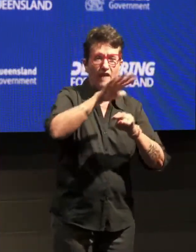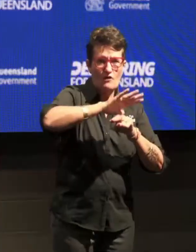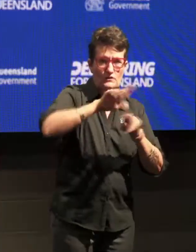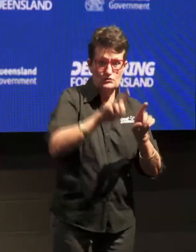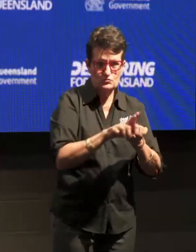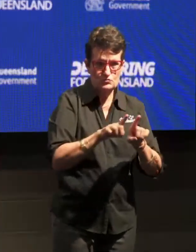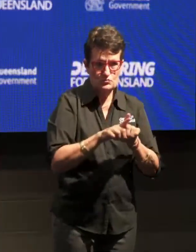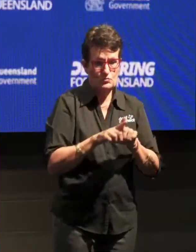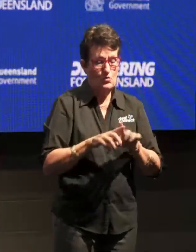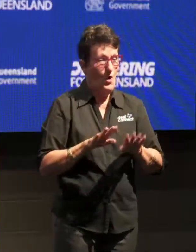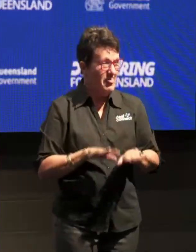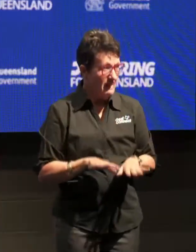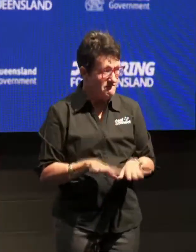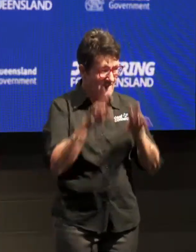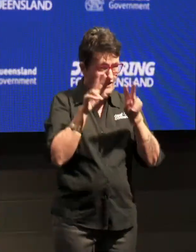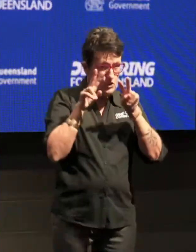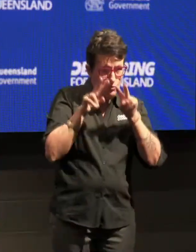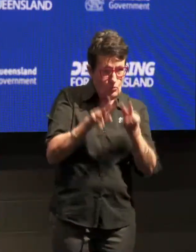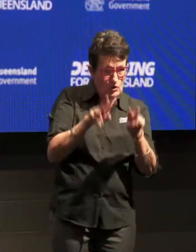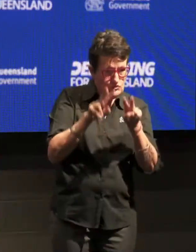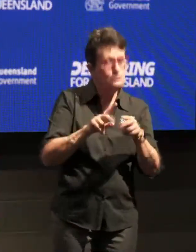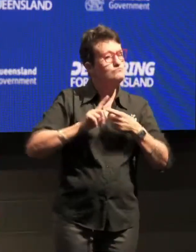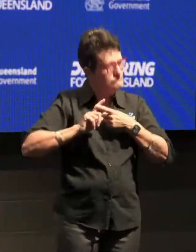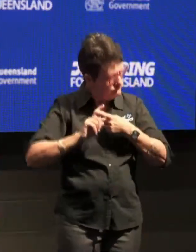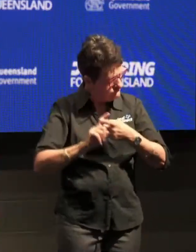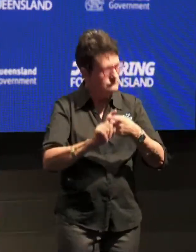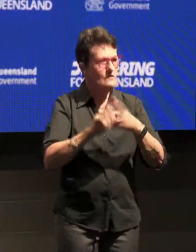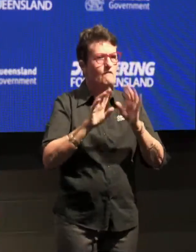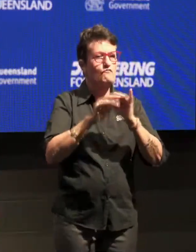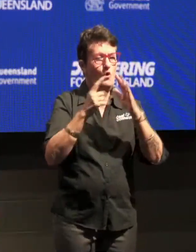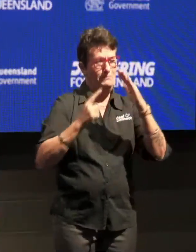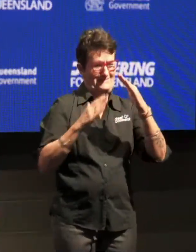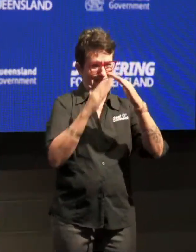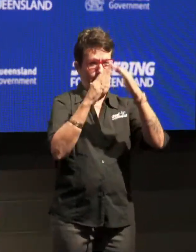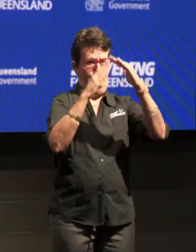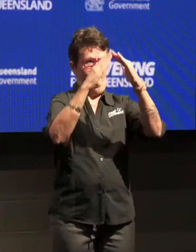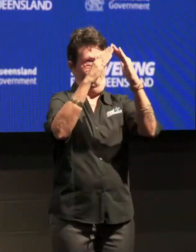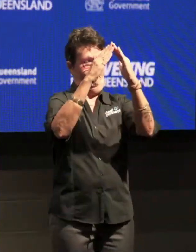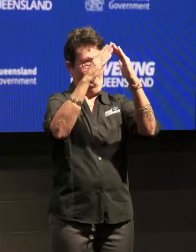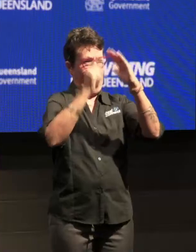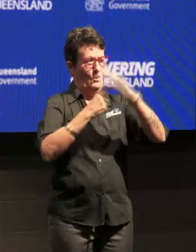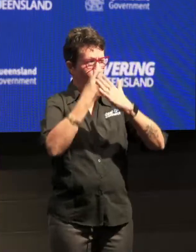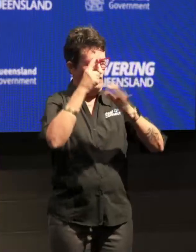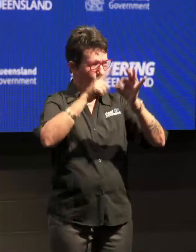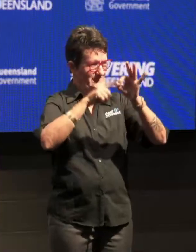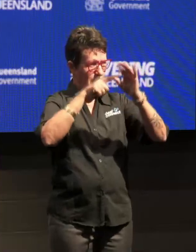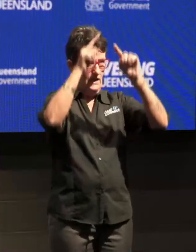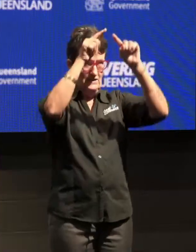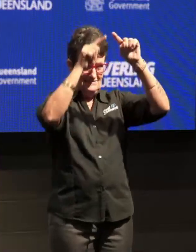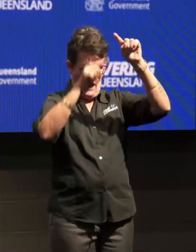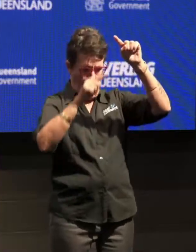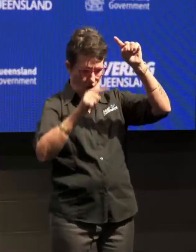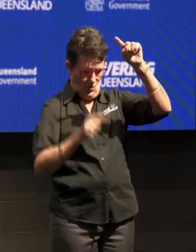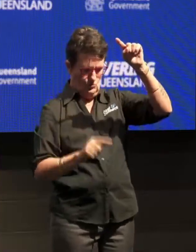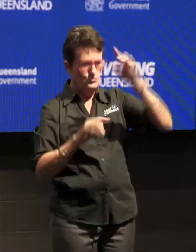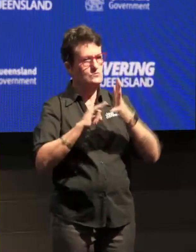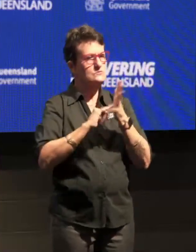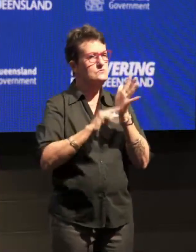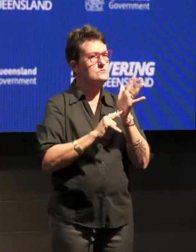just remind you that the flood watches also continue right the way from the tip of the Cape all the way down through to St